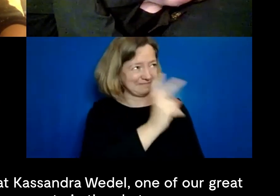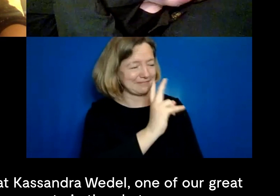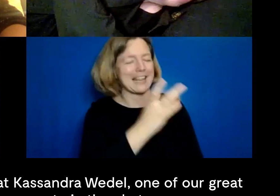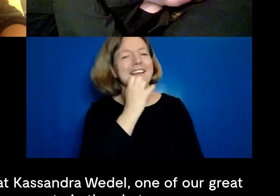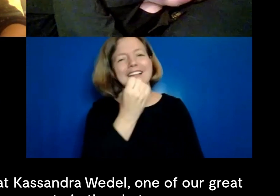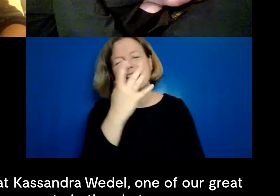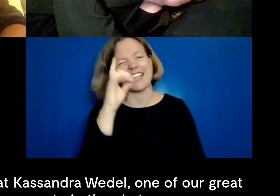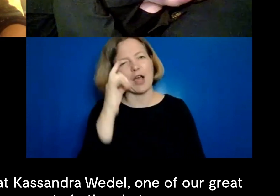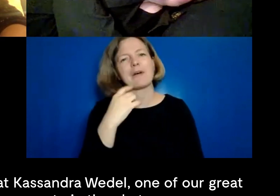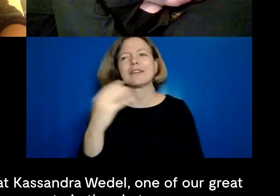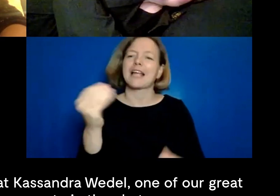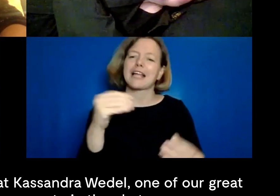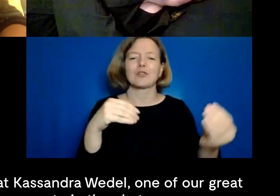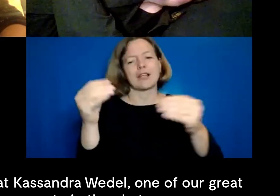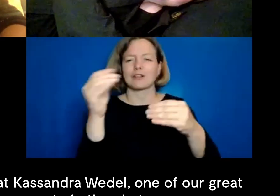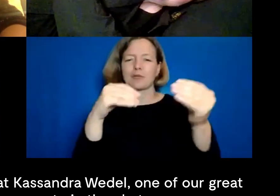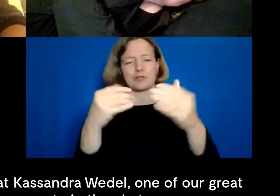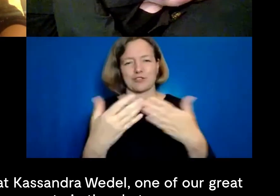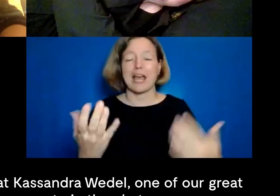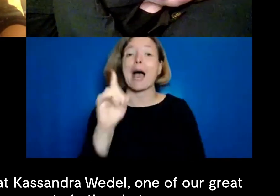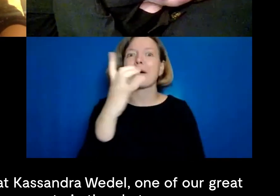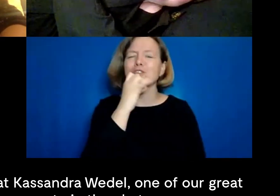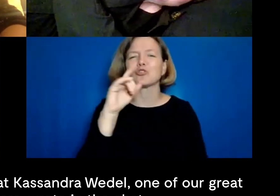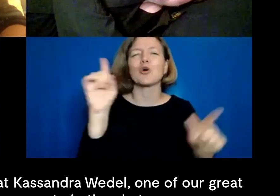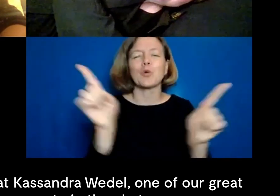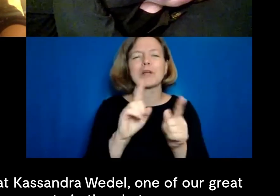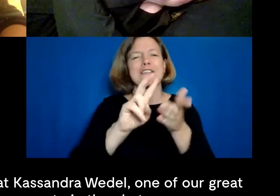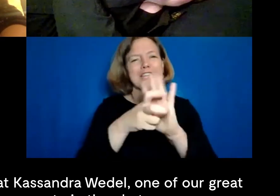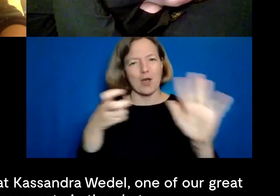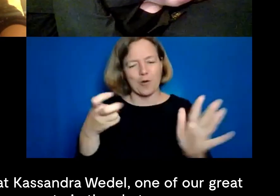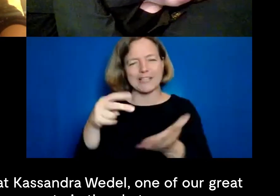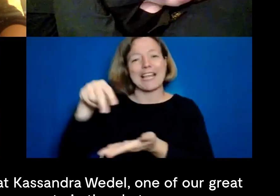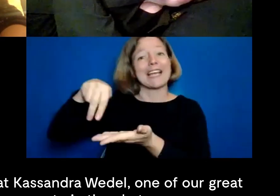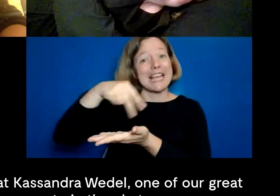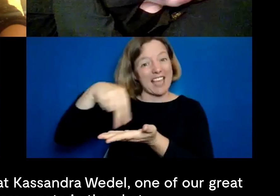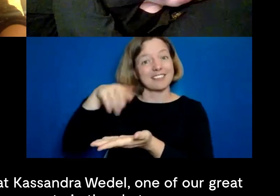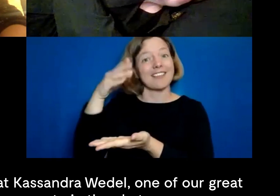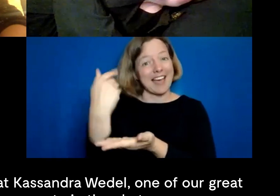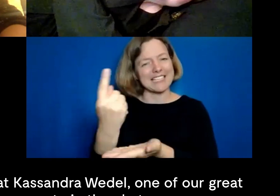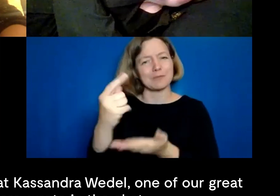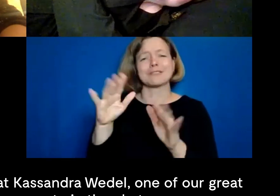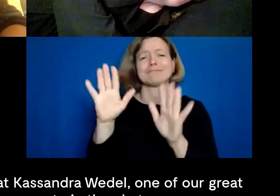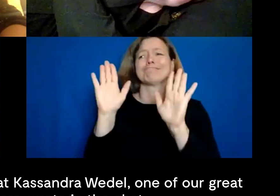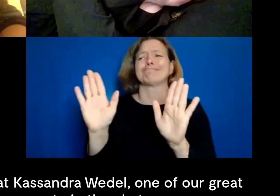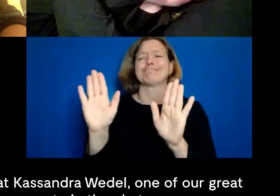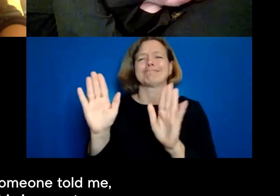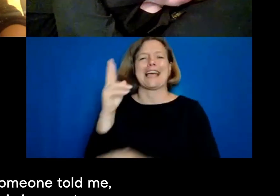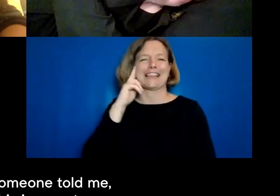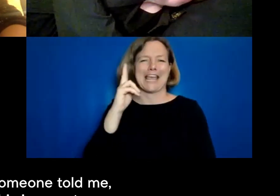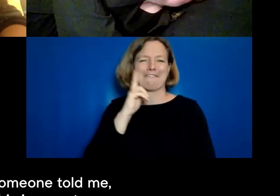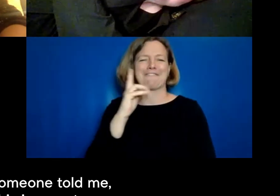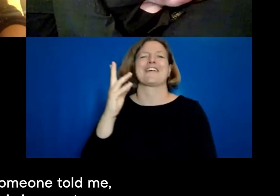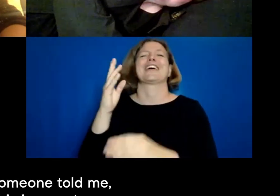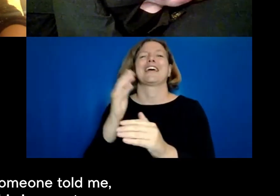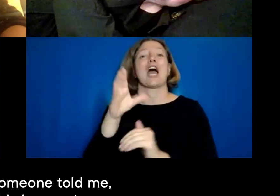contribute what Cassandra Wede, one of our great deaf co-curators, wrote in the chat.